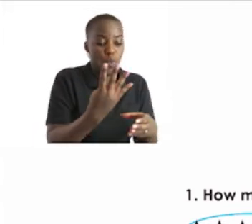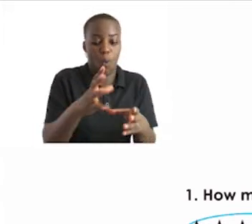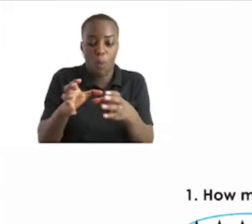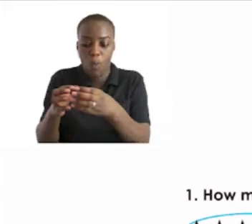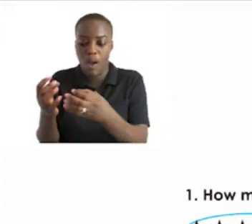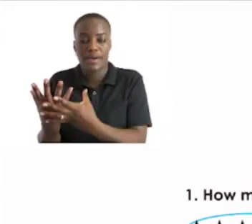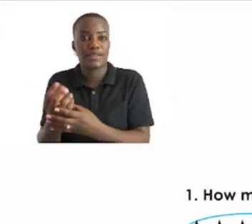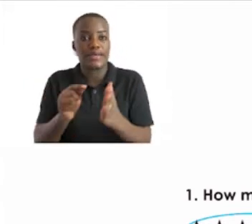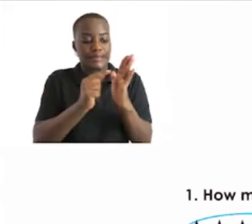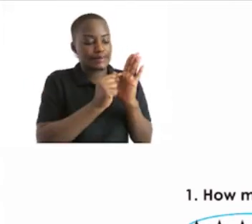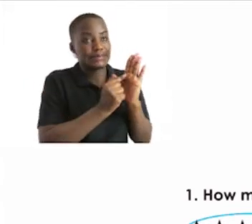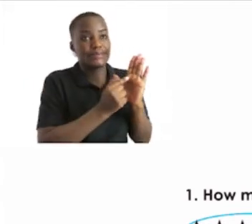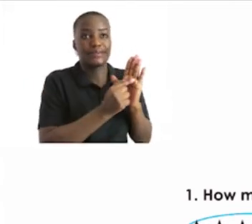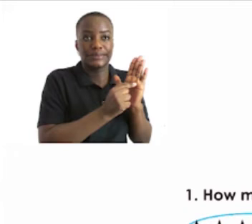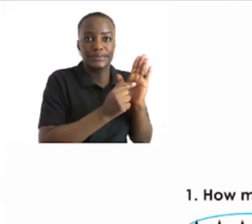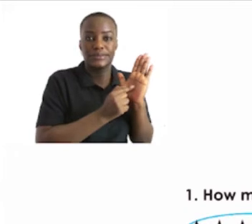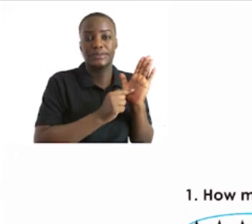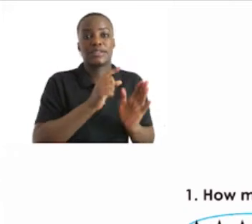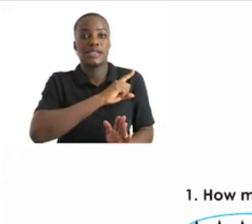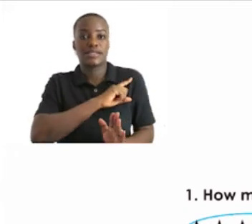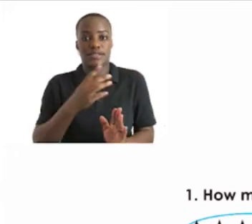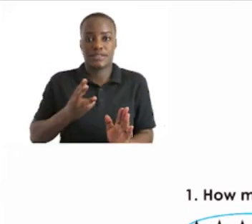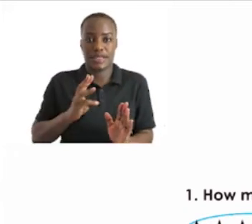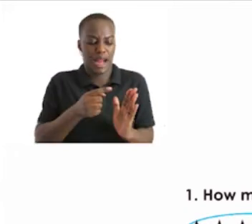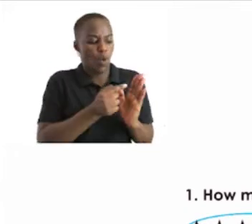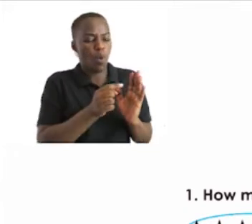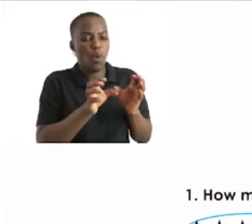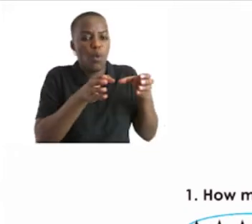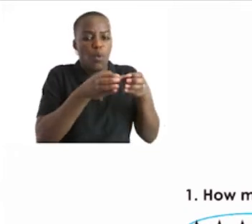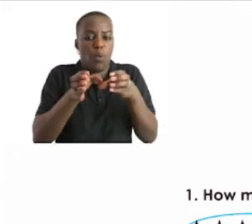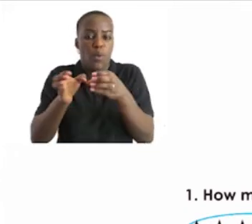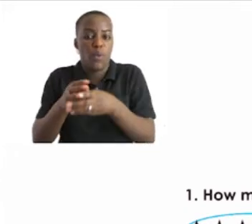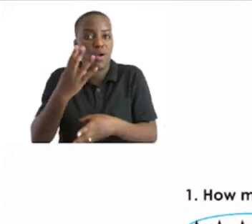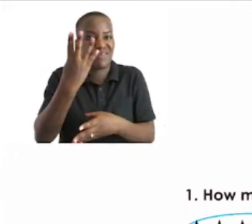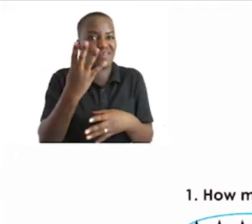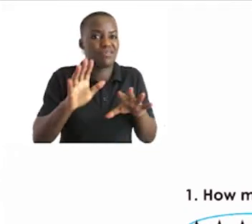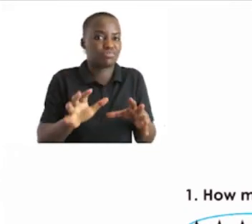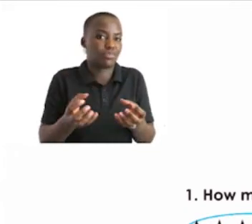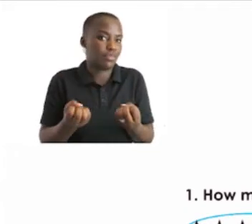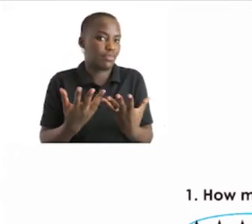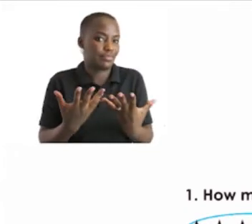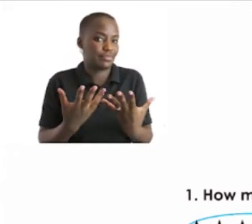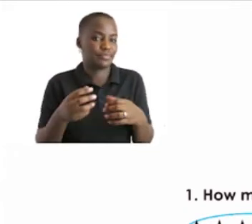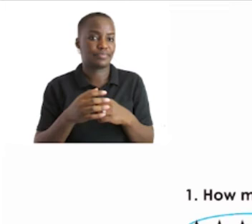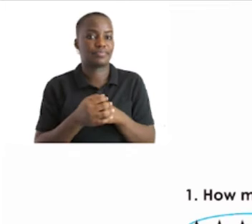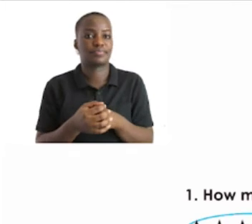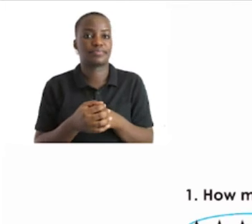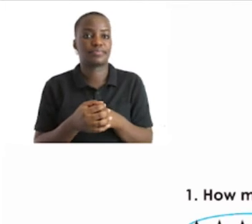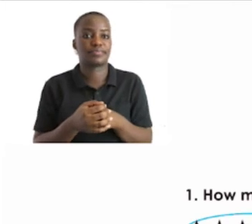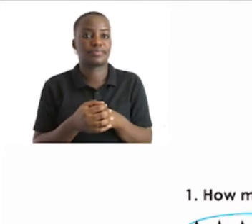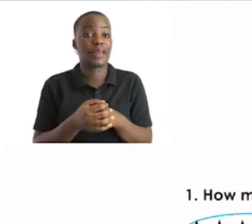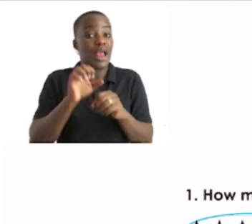So we have our 16 circles there, and you're going to put them in groups of 4. You need